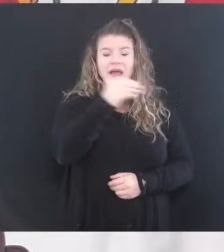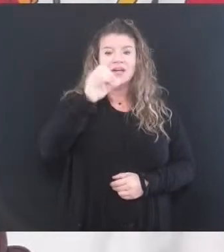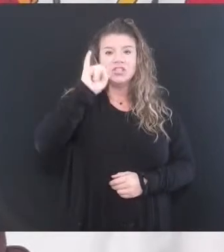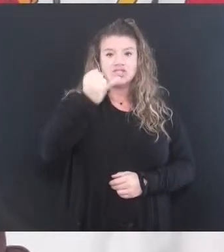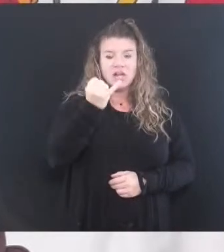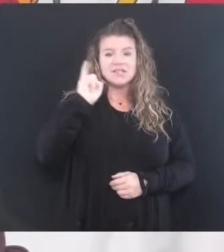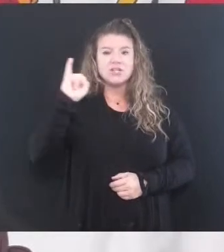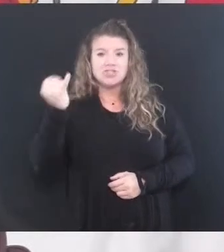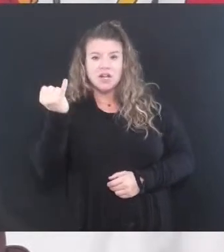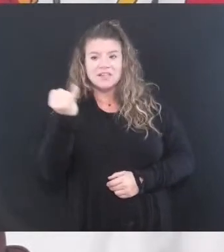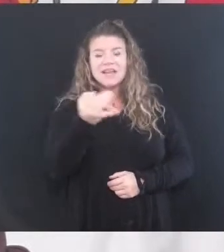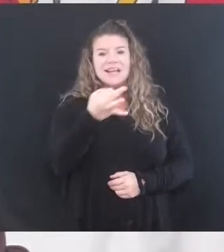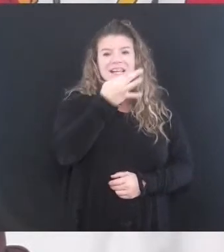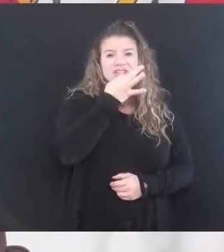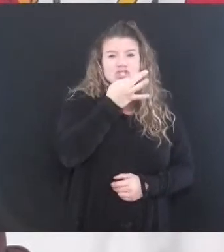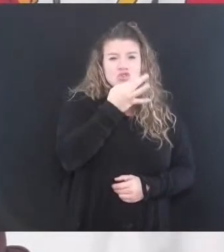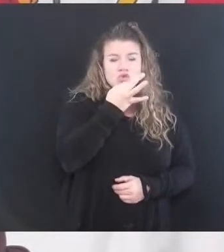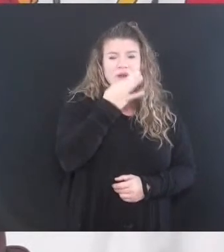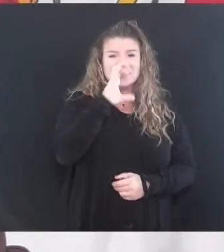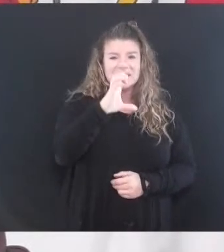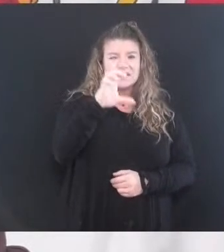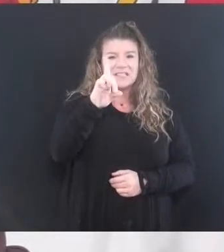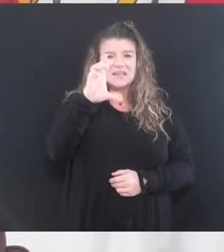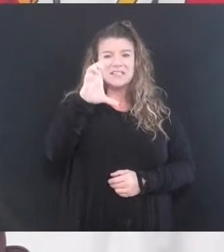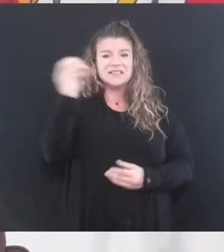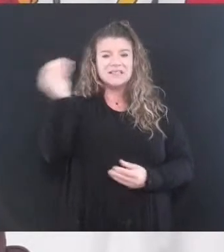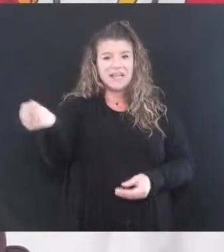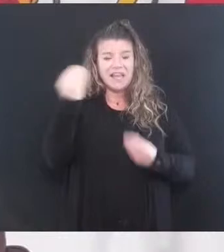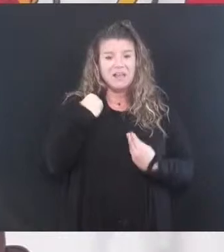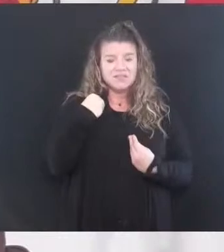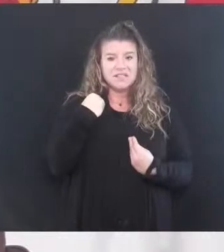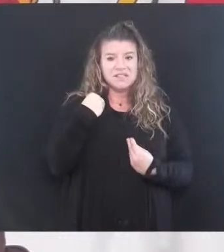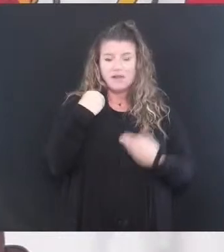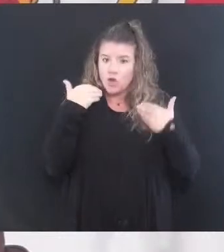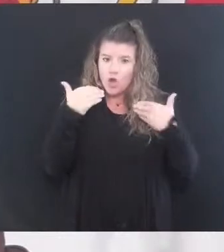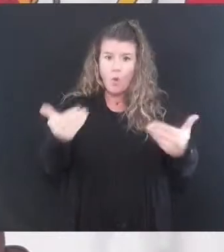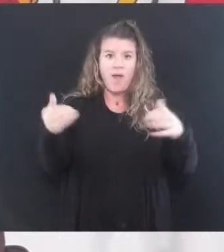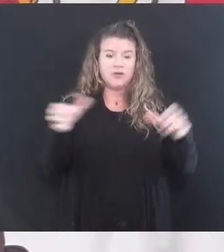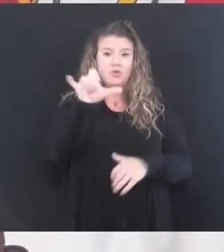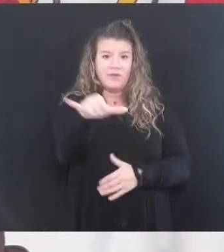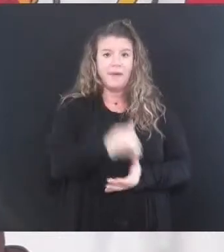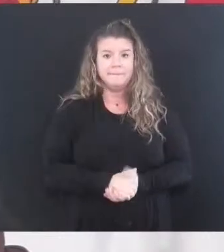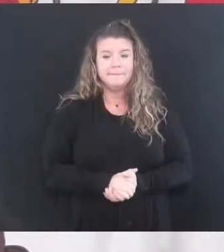Johnson as soon as the CDC gives us the go-ahead to do so.